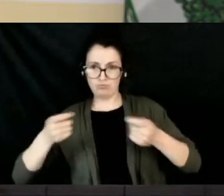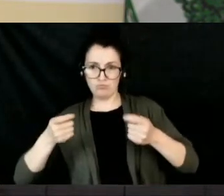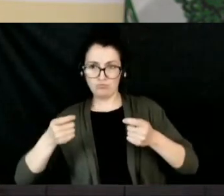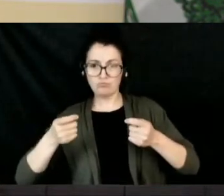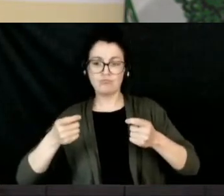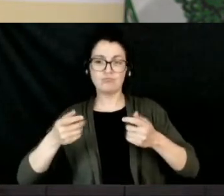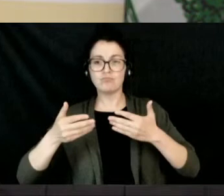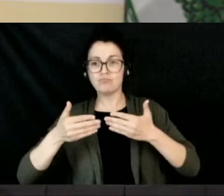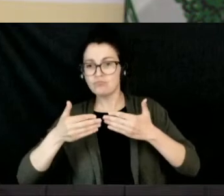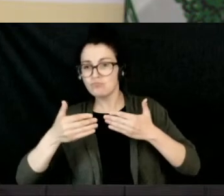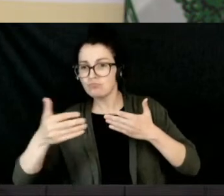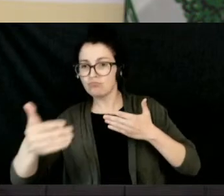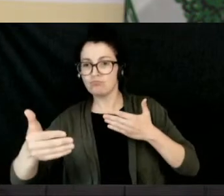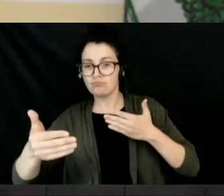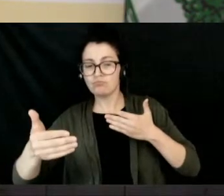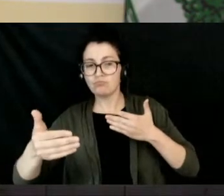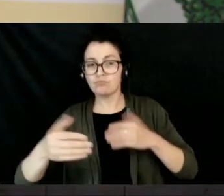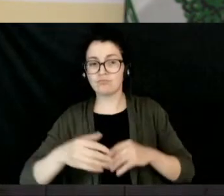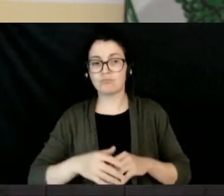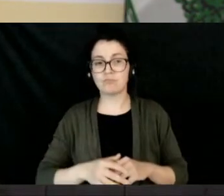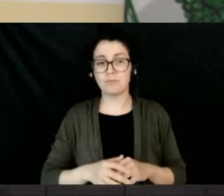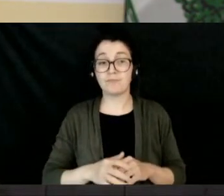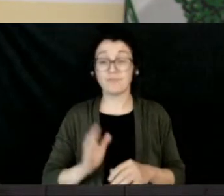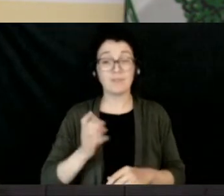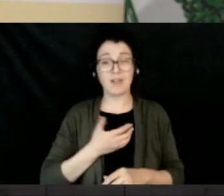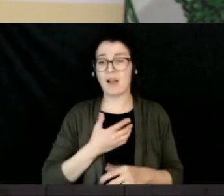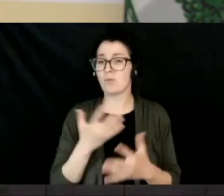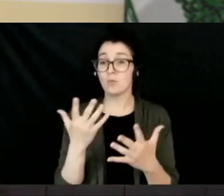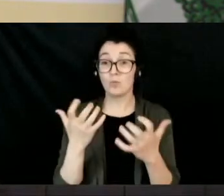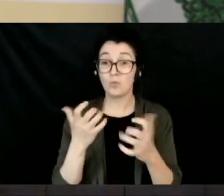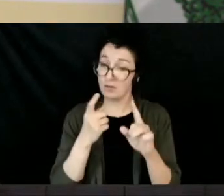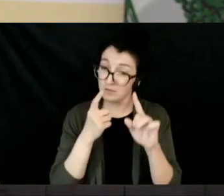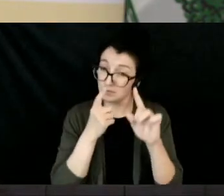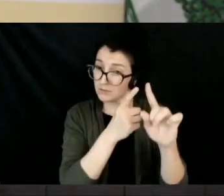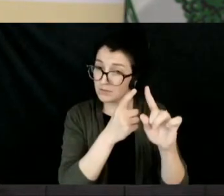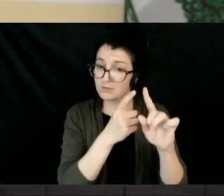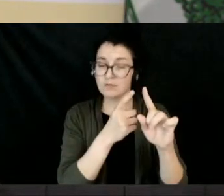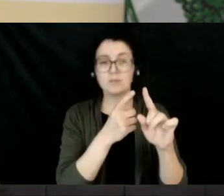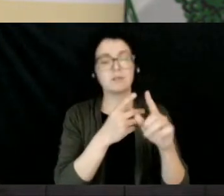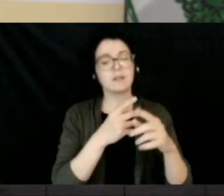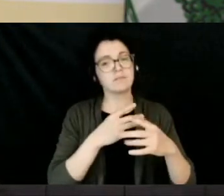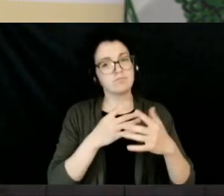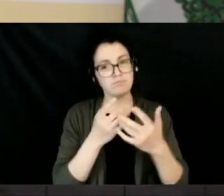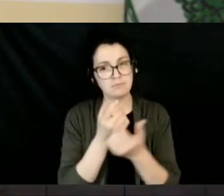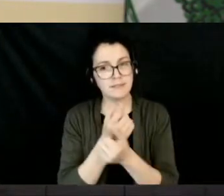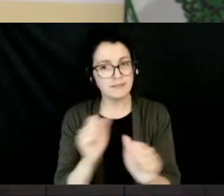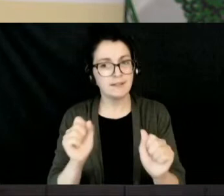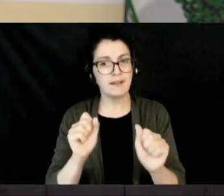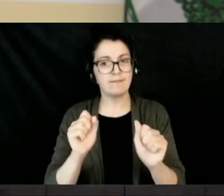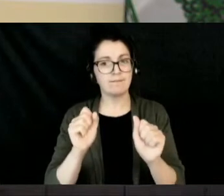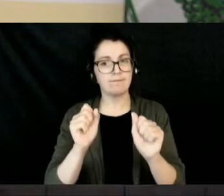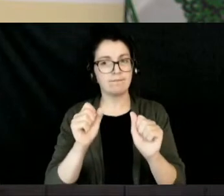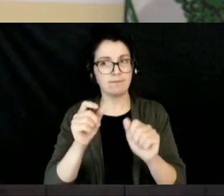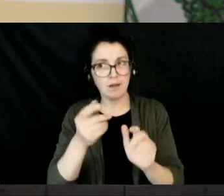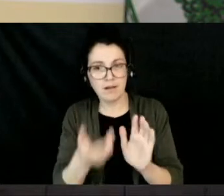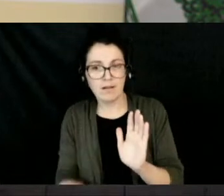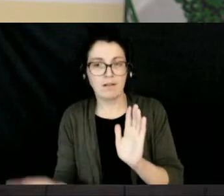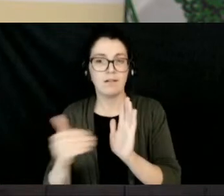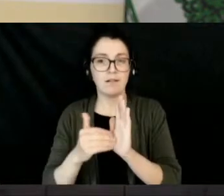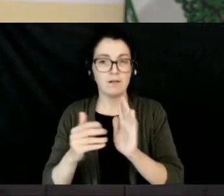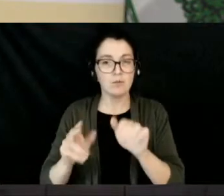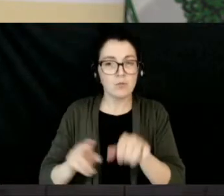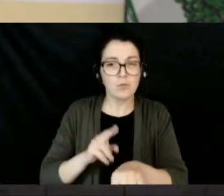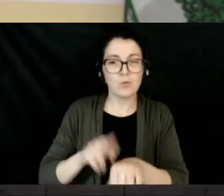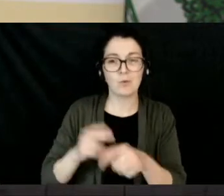been waiting to do, to see the safe, careful return of doing the things that we like to do, like